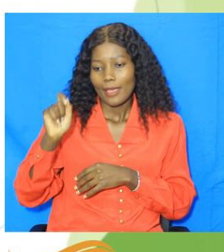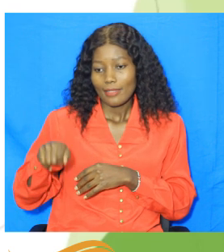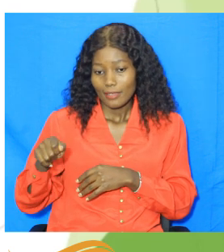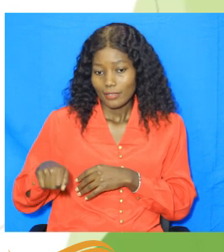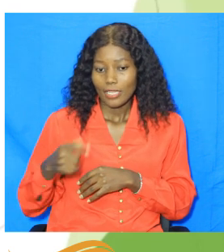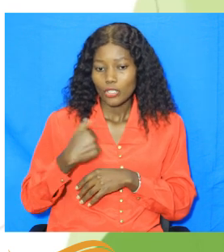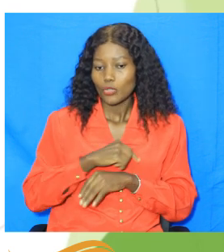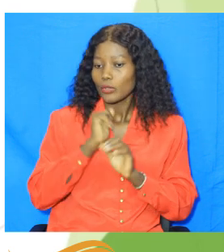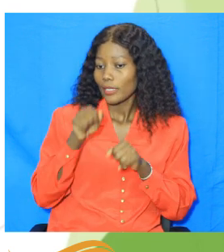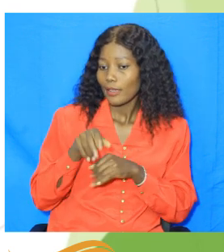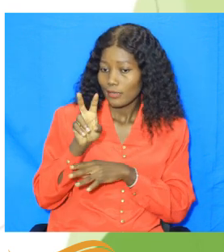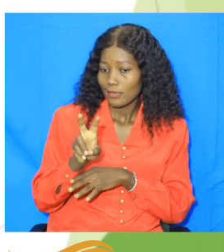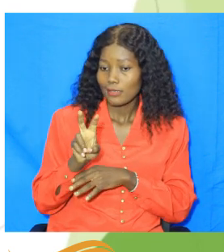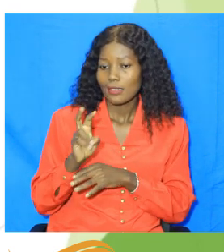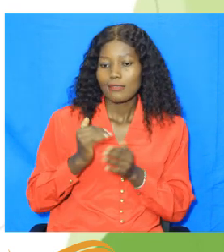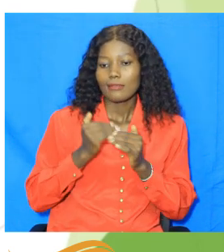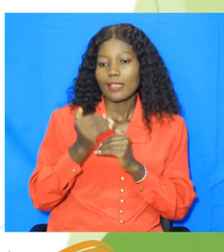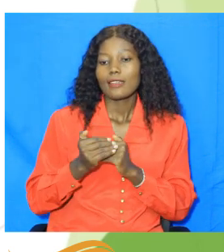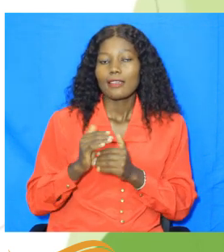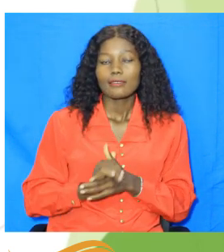see it in the next slide.